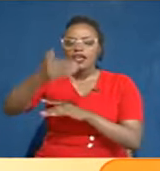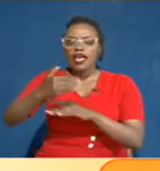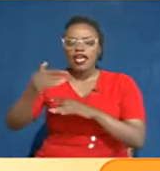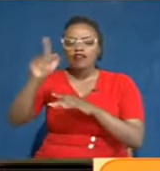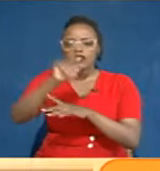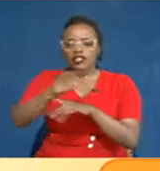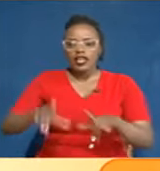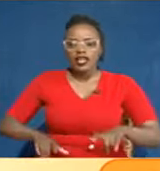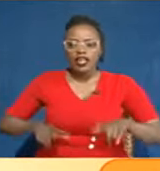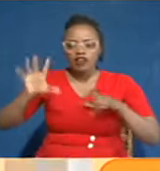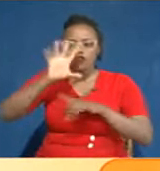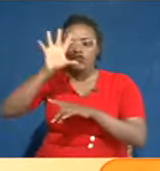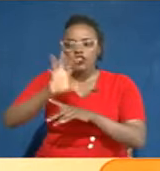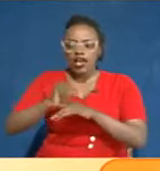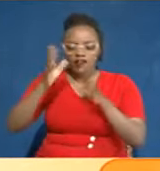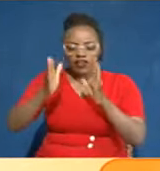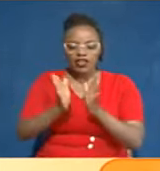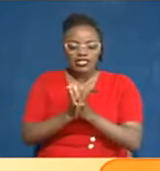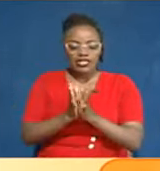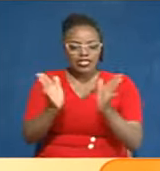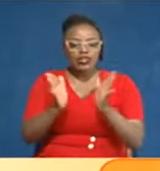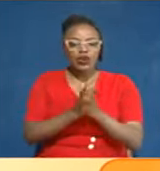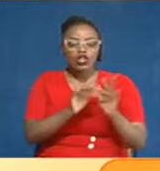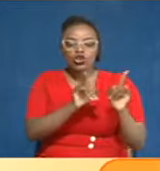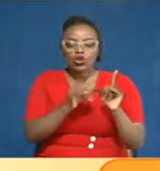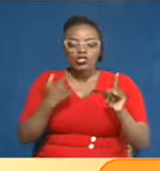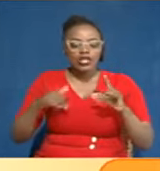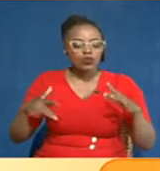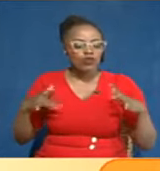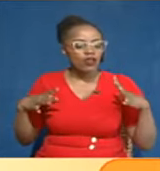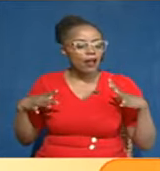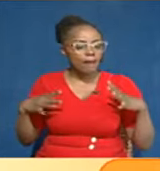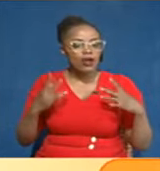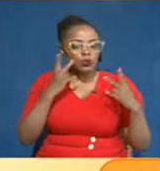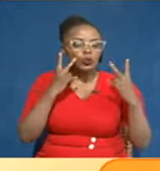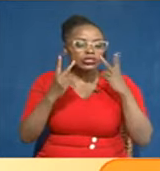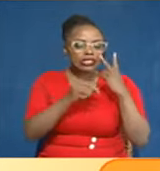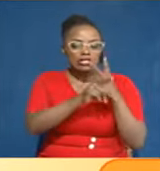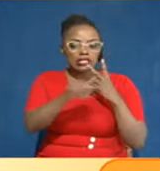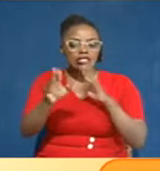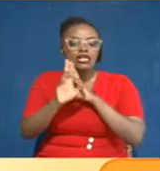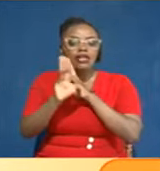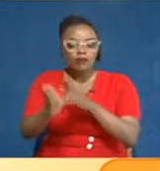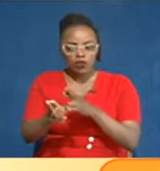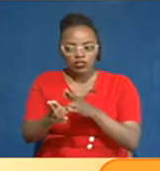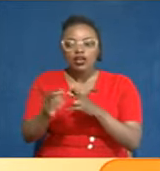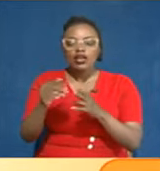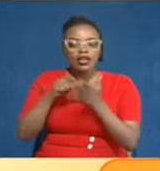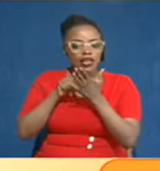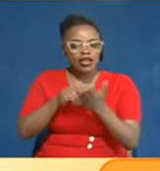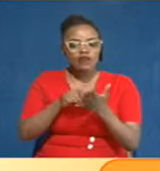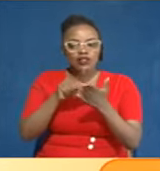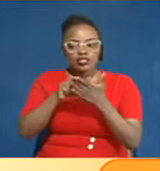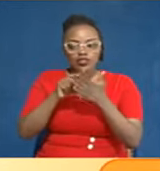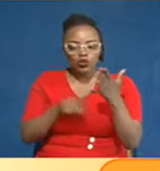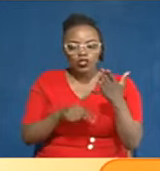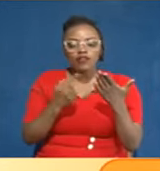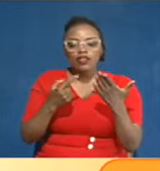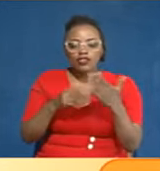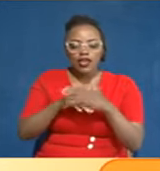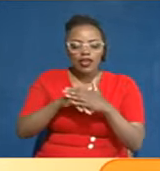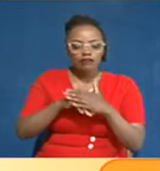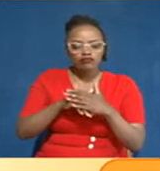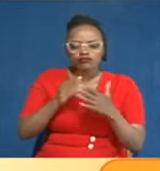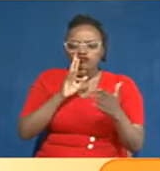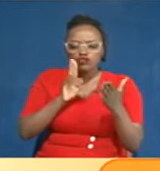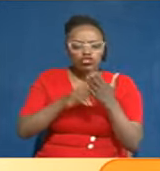lives of Africans at large? And we are really proud to see that this report emphasizes the output of